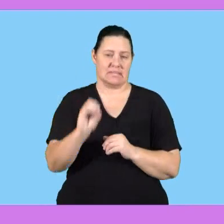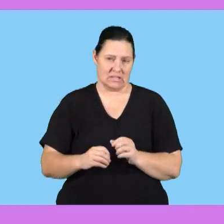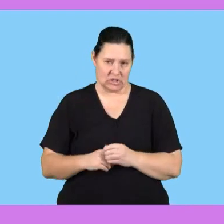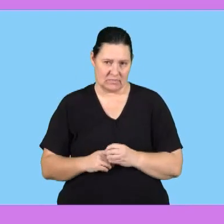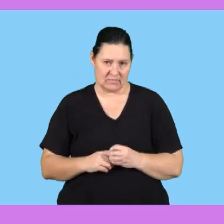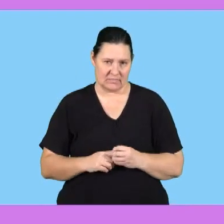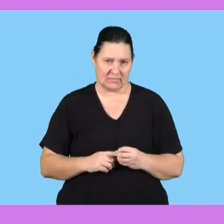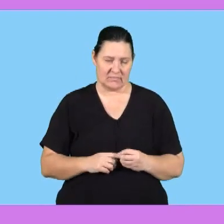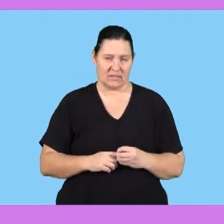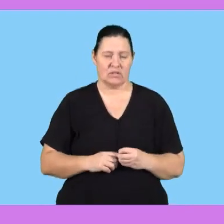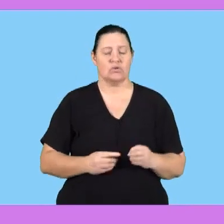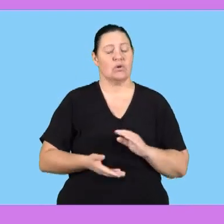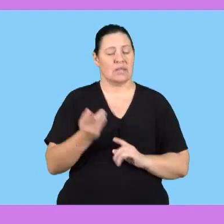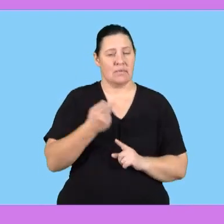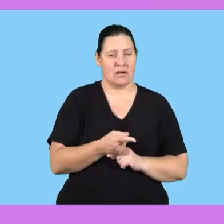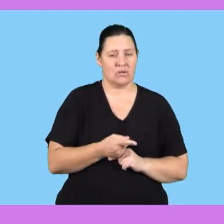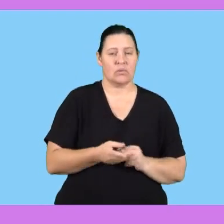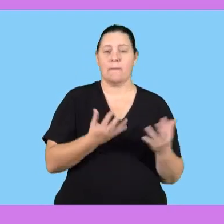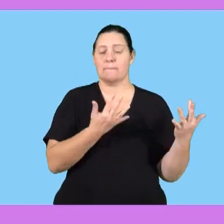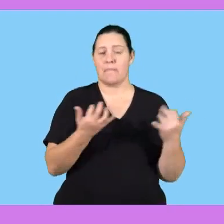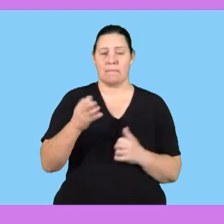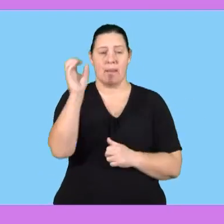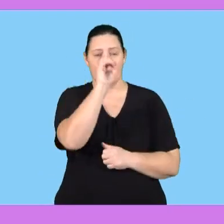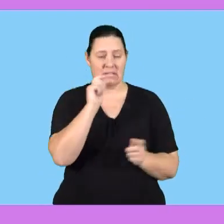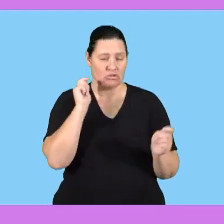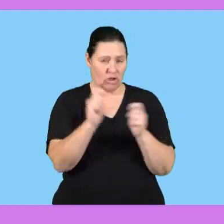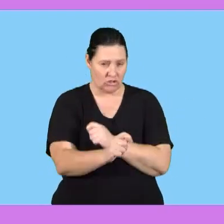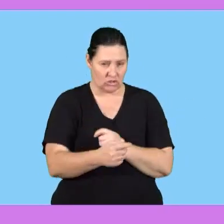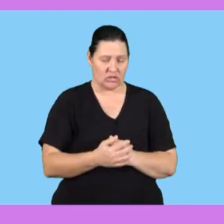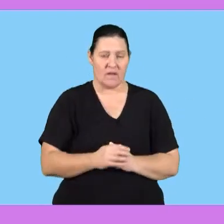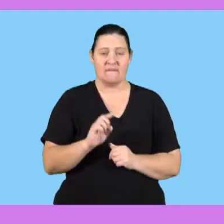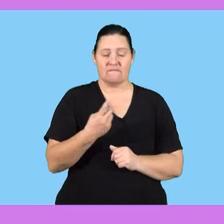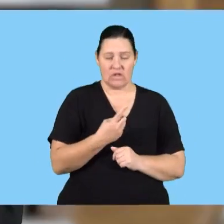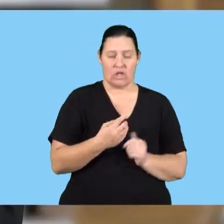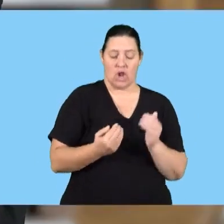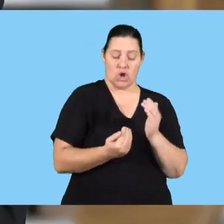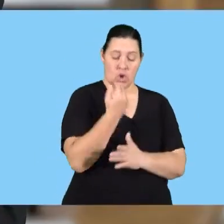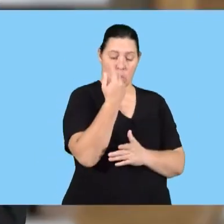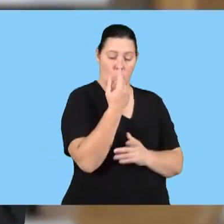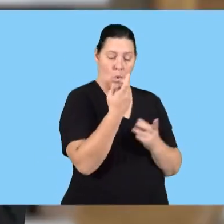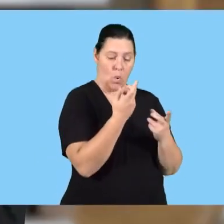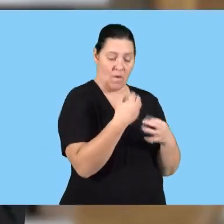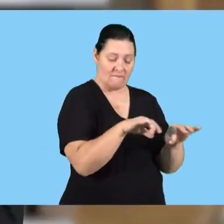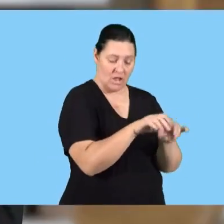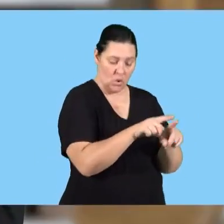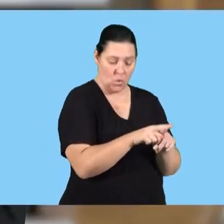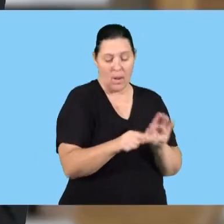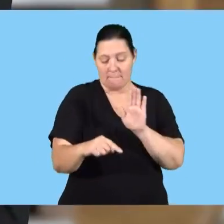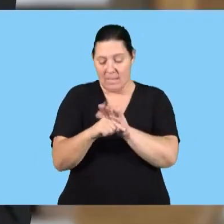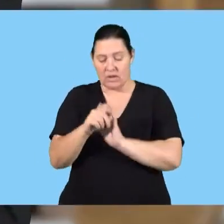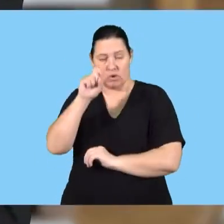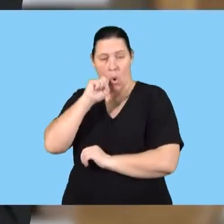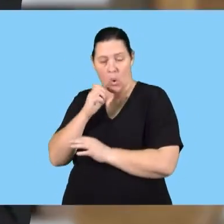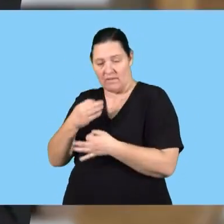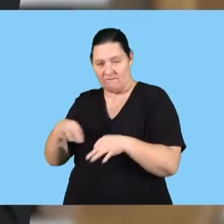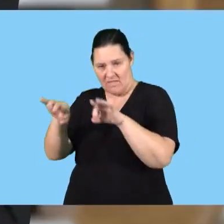all right? So let me quickly run through the step. In order to calculate percentage change, First step is we take our new value minus